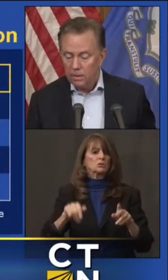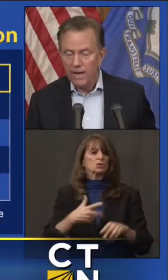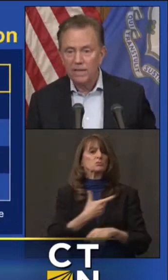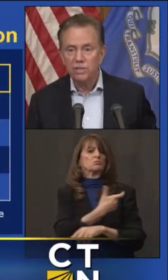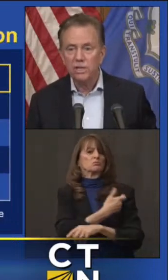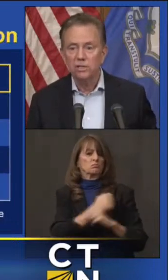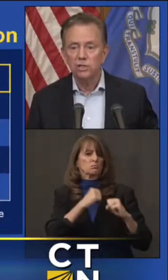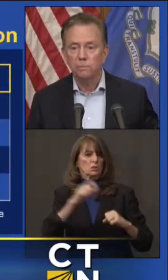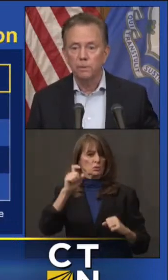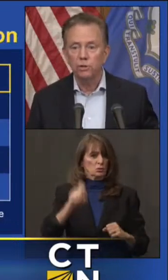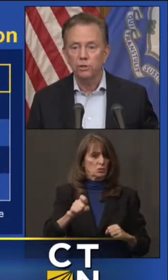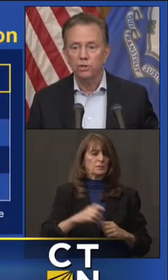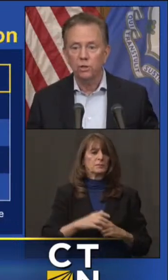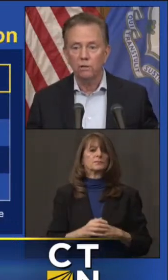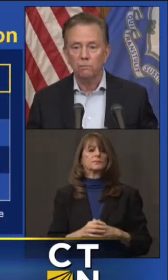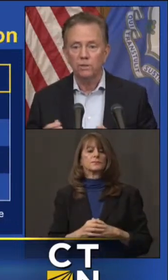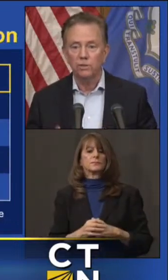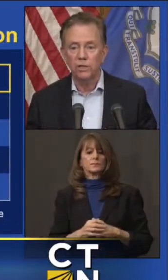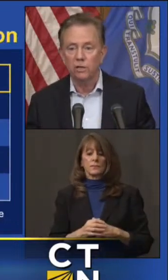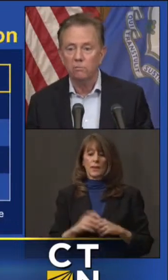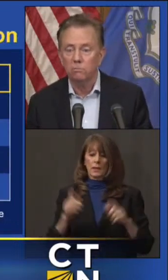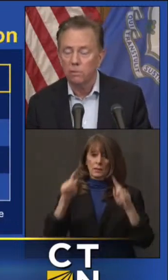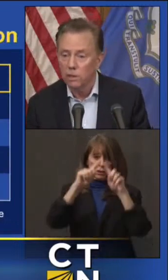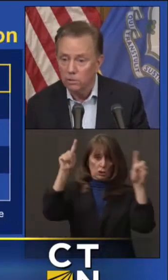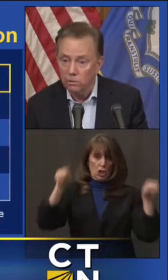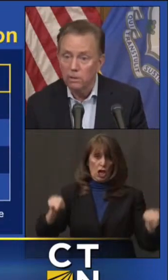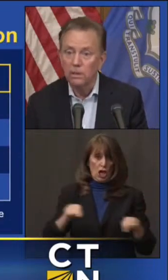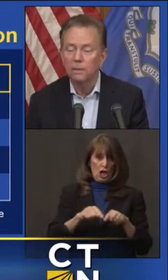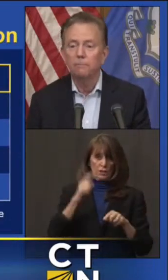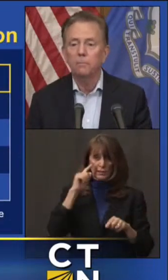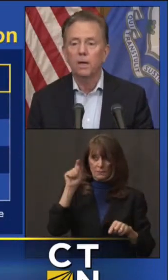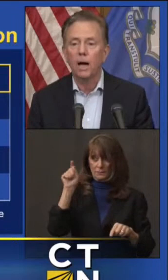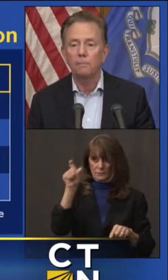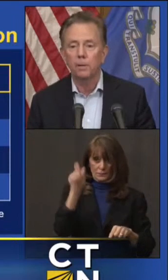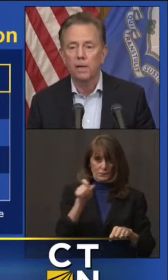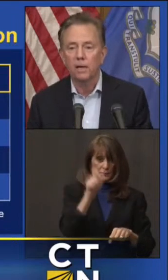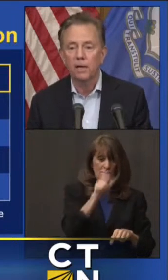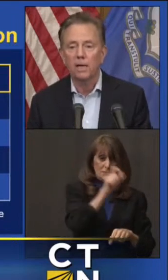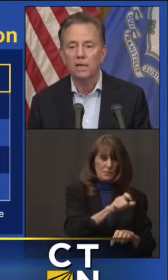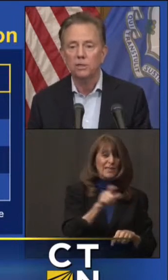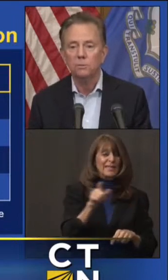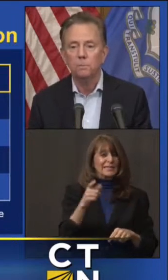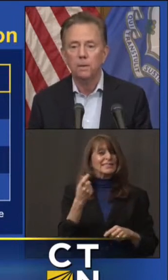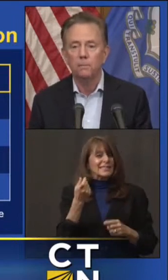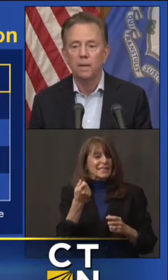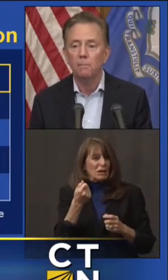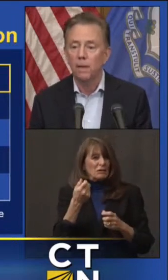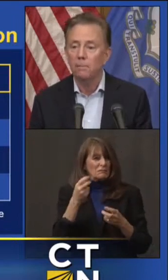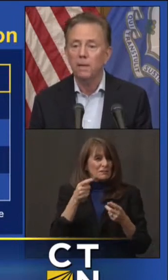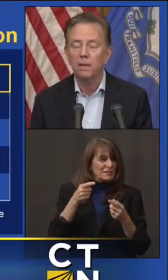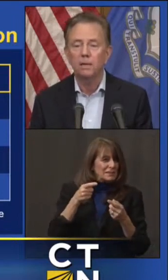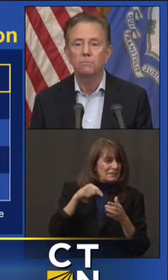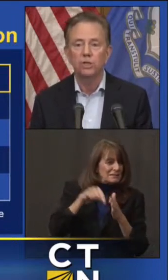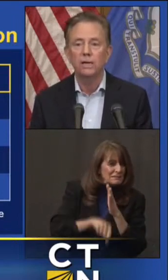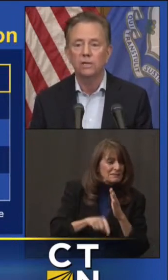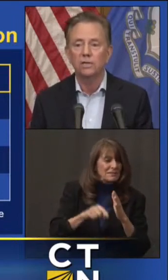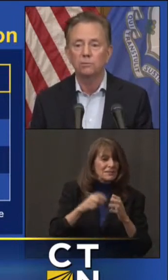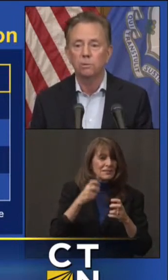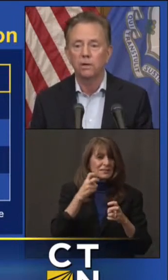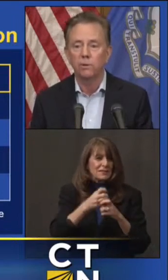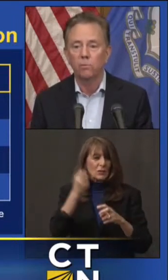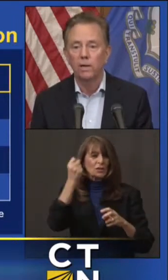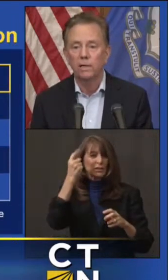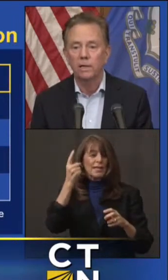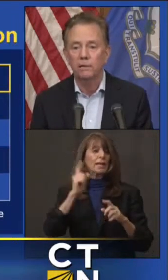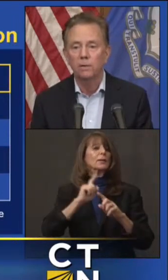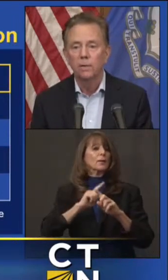The vaccine distribution chart, which is here, little complicated, I guess, and it may be changing, as we're